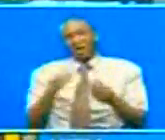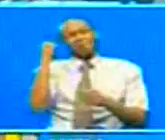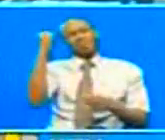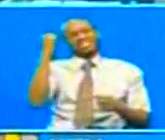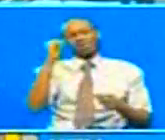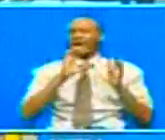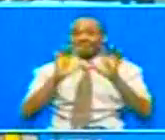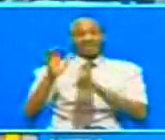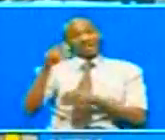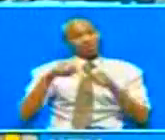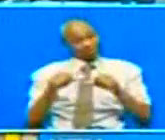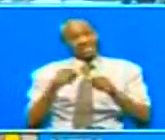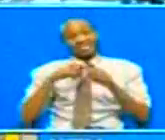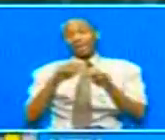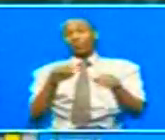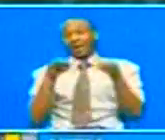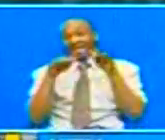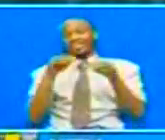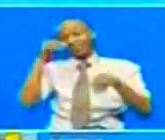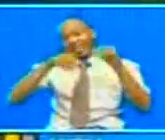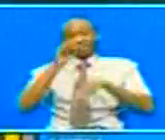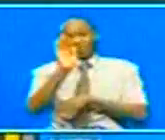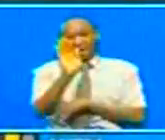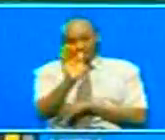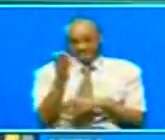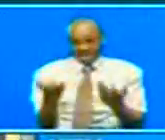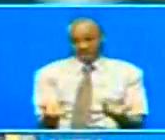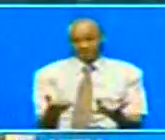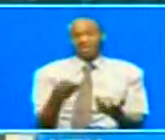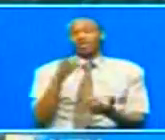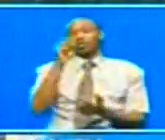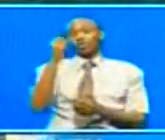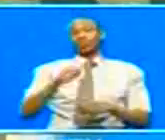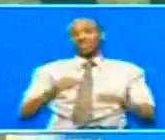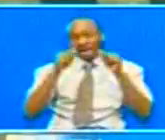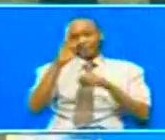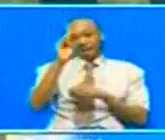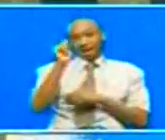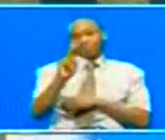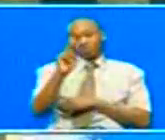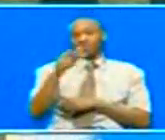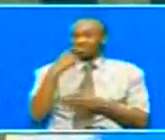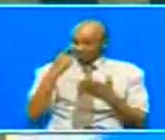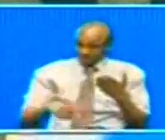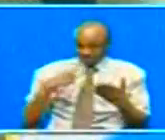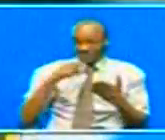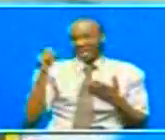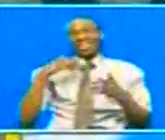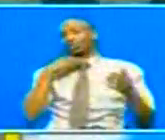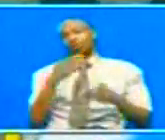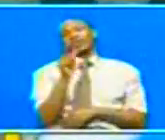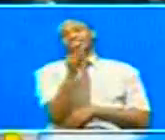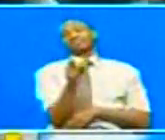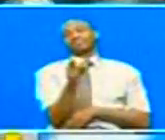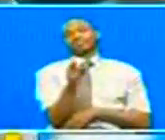political campaigns ahead of a much-anticipated election pitting current SONU chair Babu Owino against a number of comrades gunning for